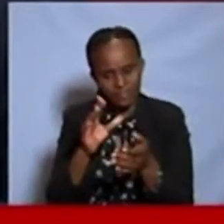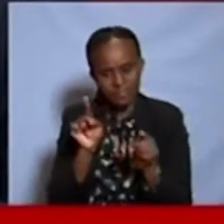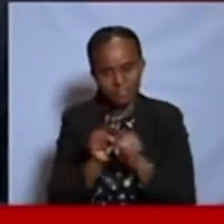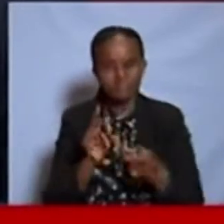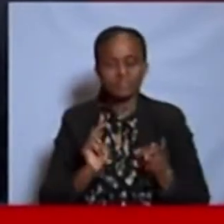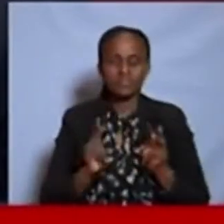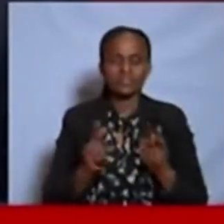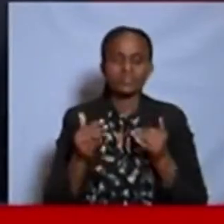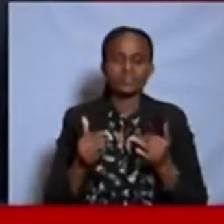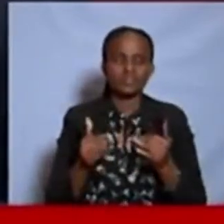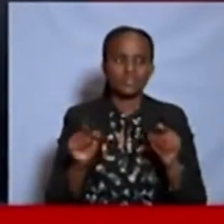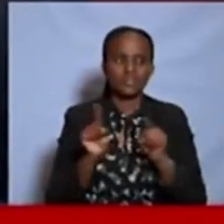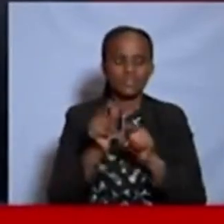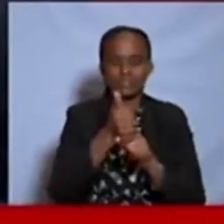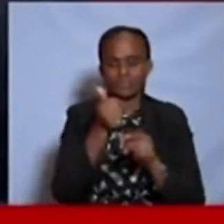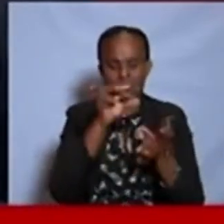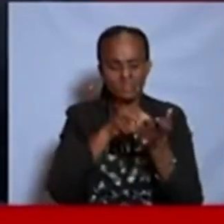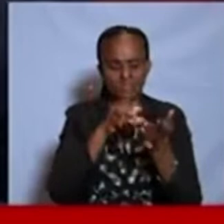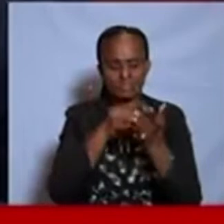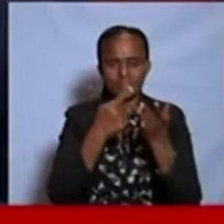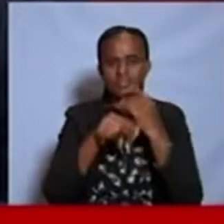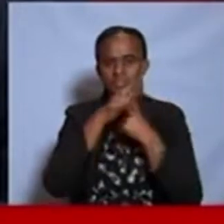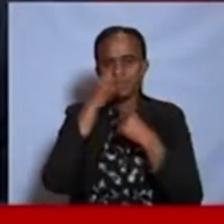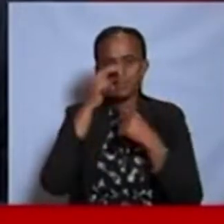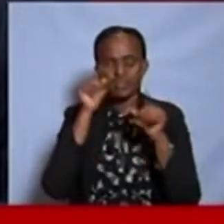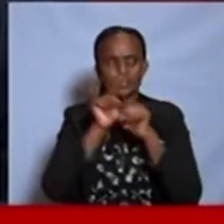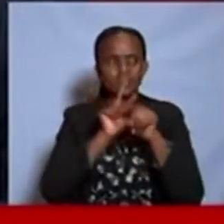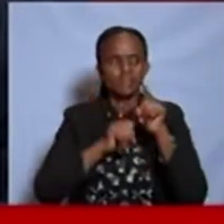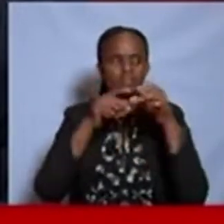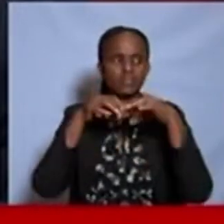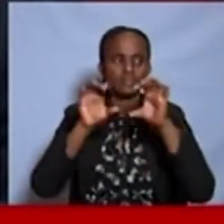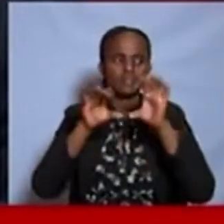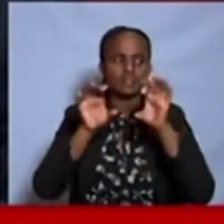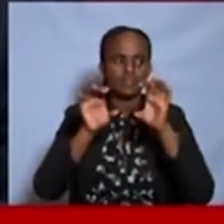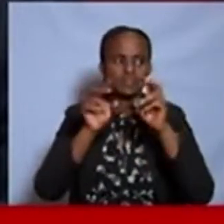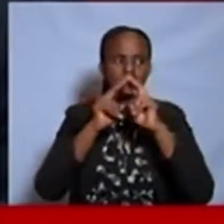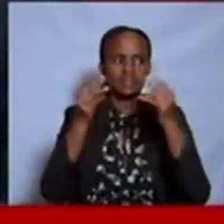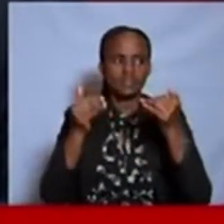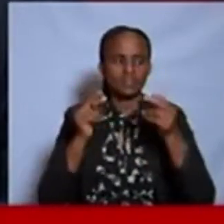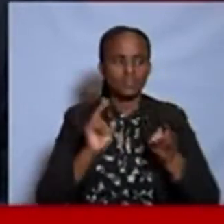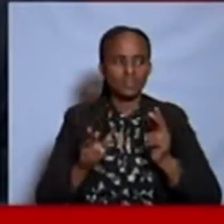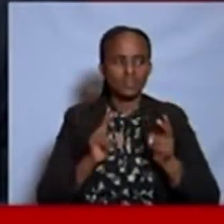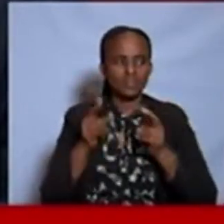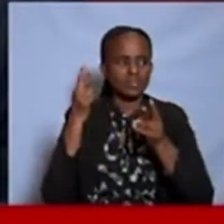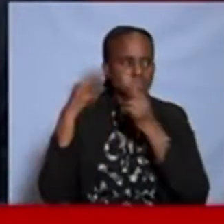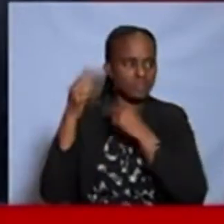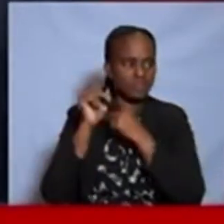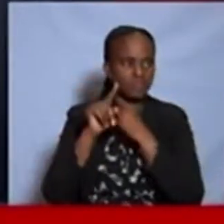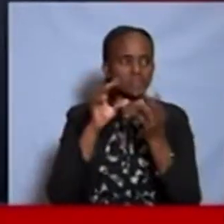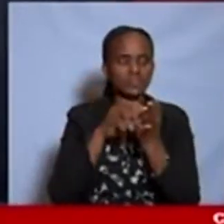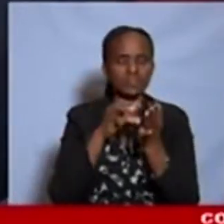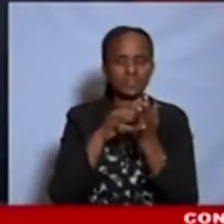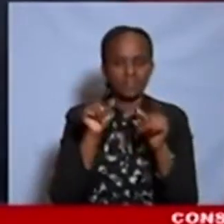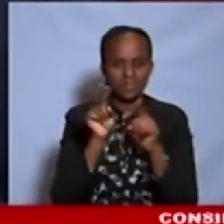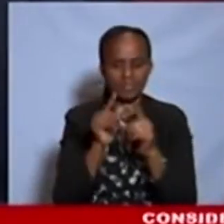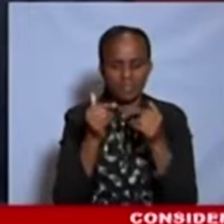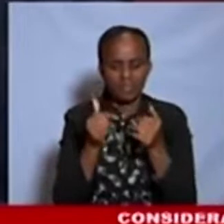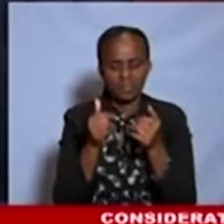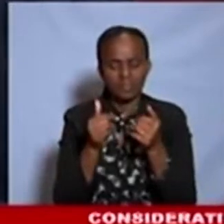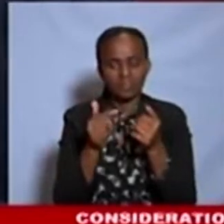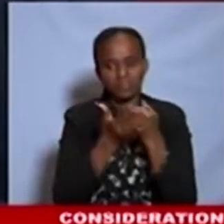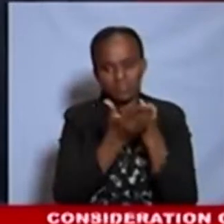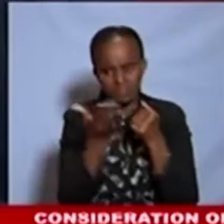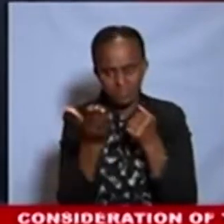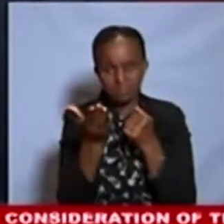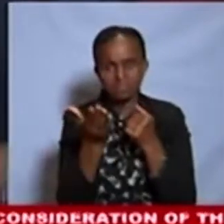urgently, while the other case of theft is continuing. So urgently review that case and let it